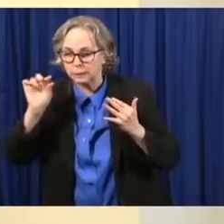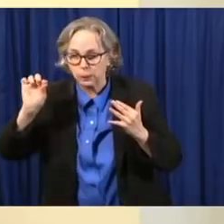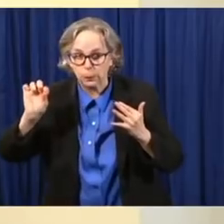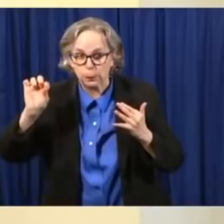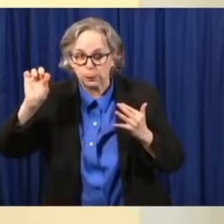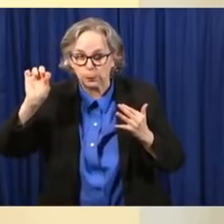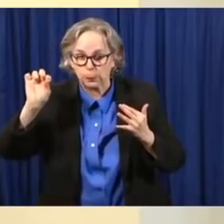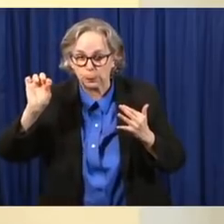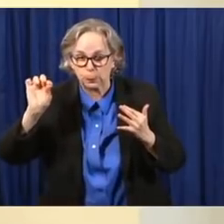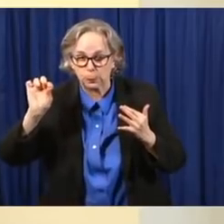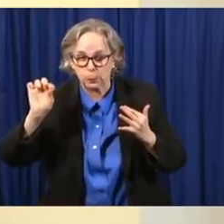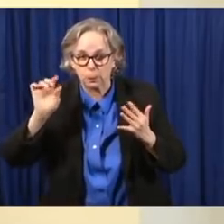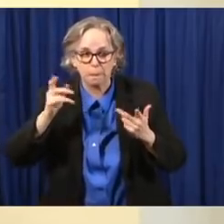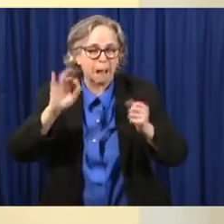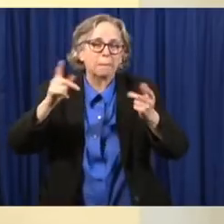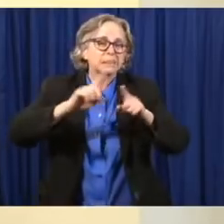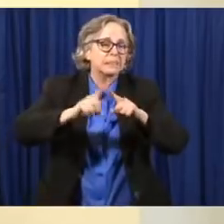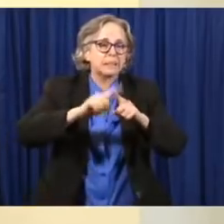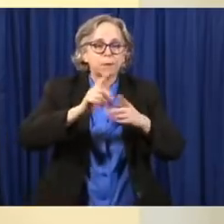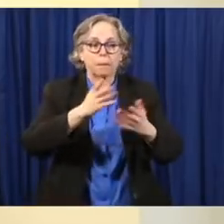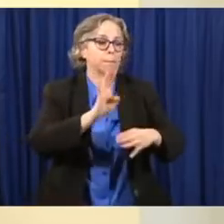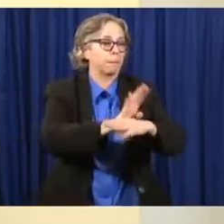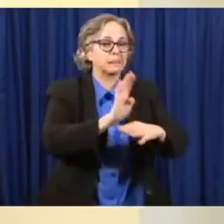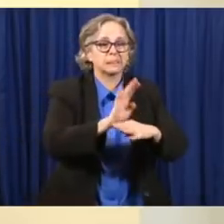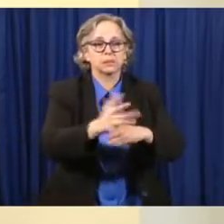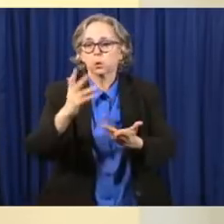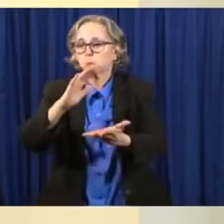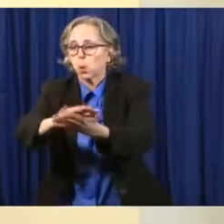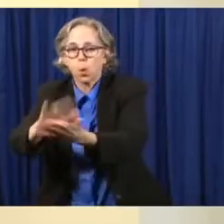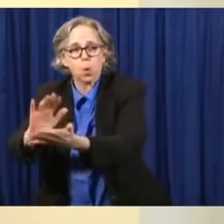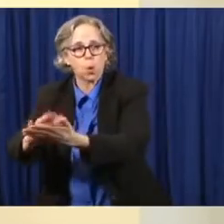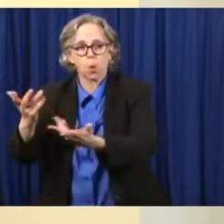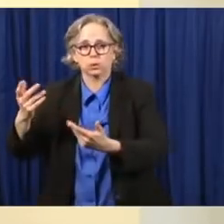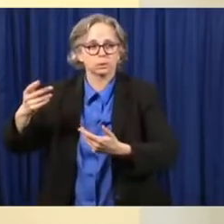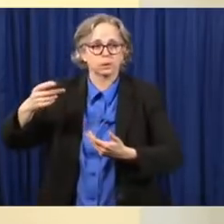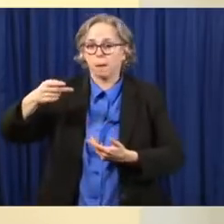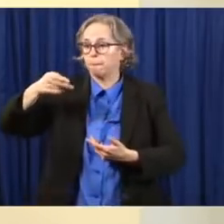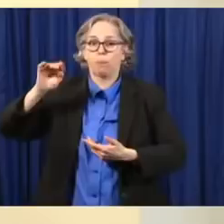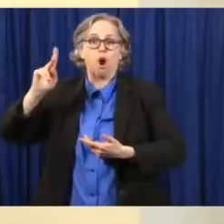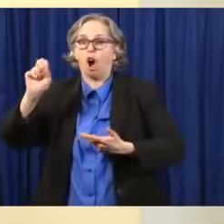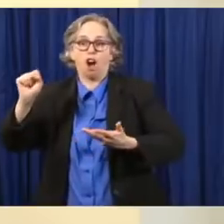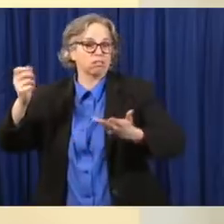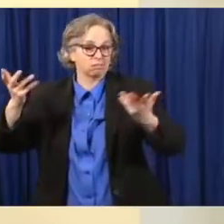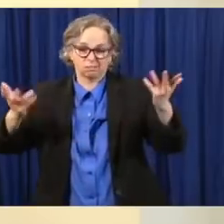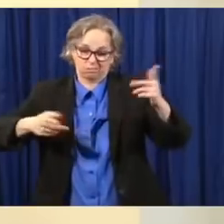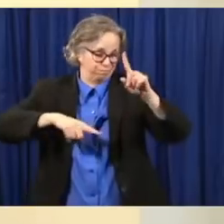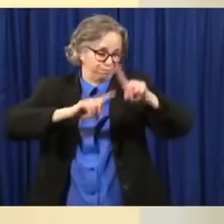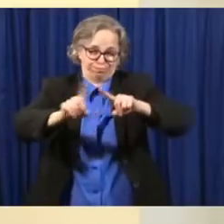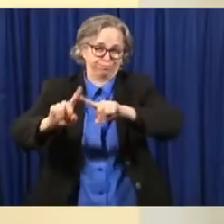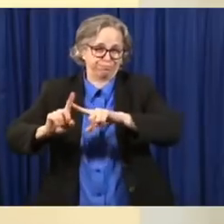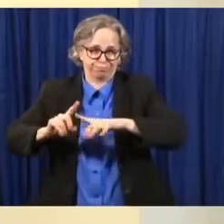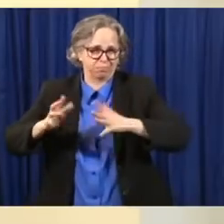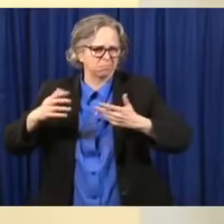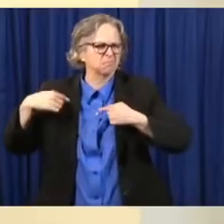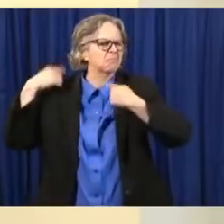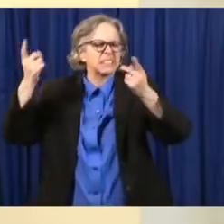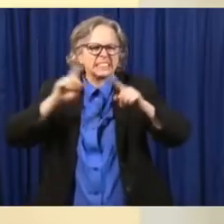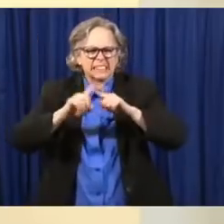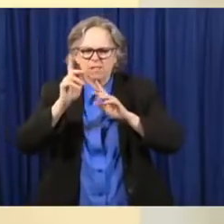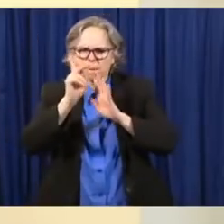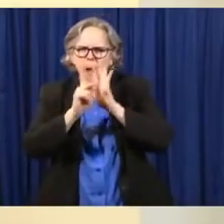might be in the area of what you do at a hospital. All the policies and things we've done, we have to